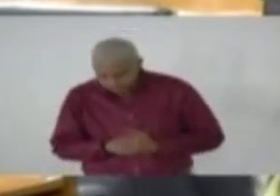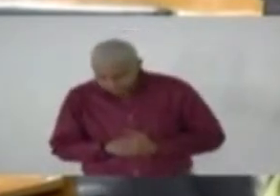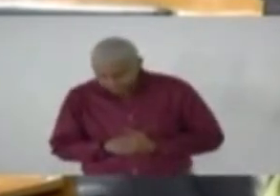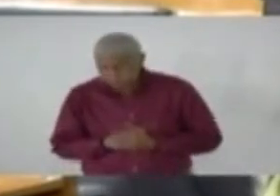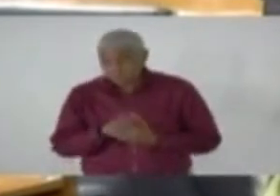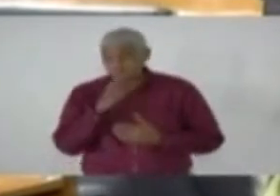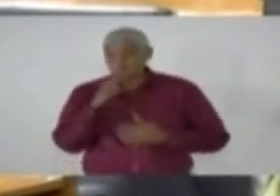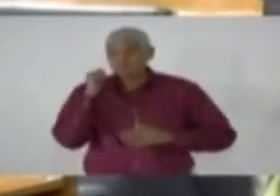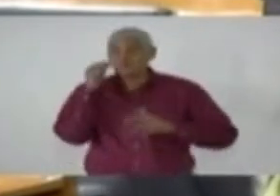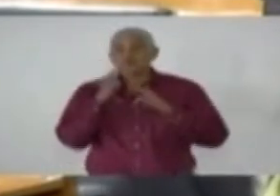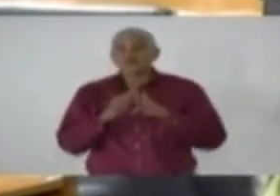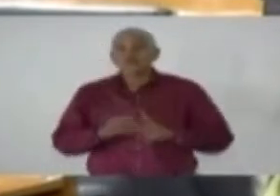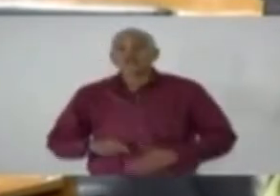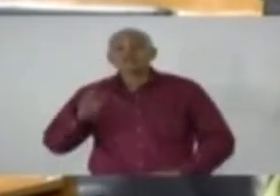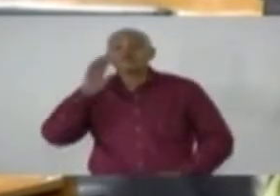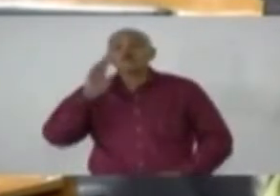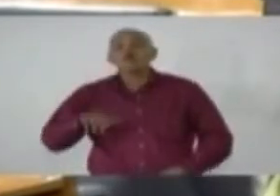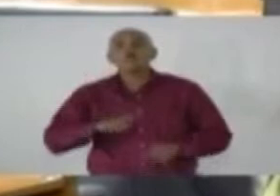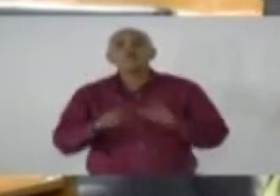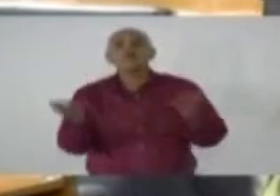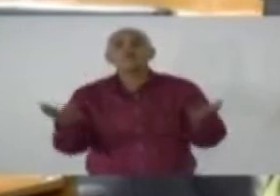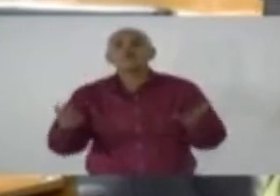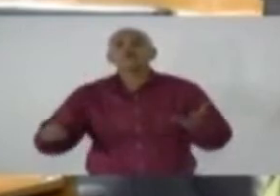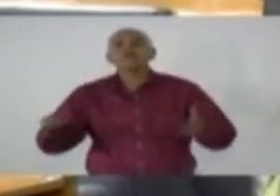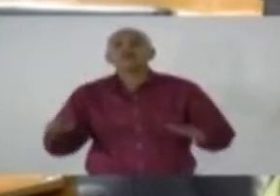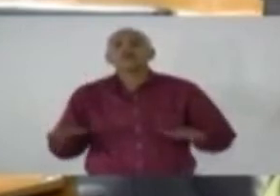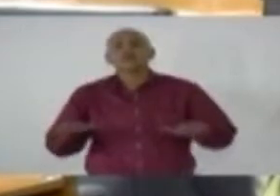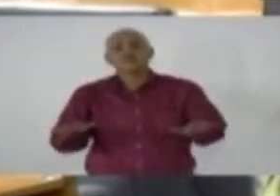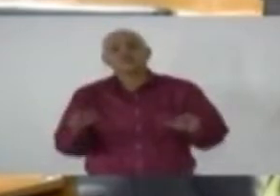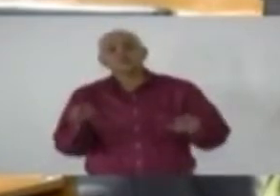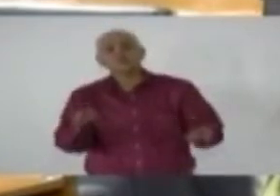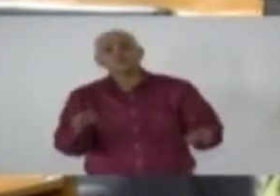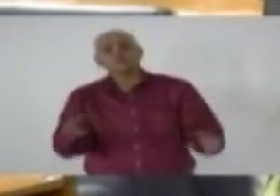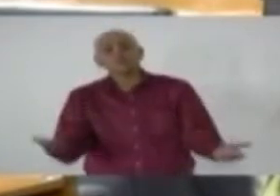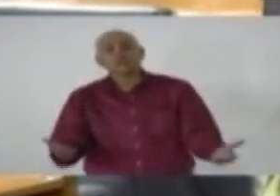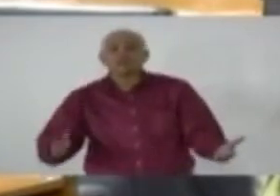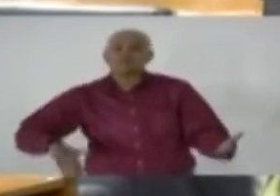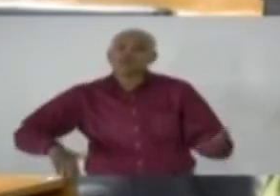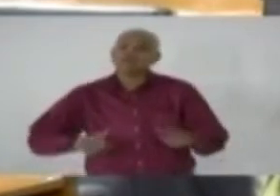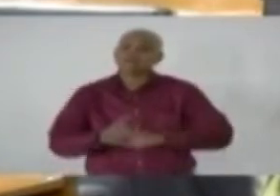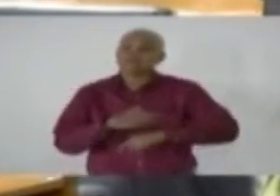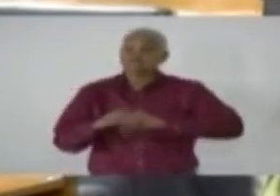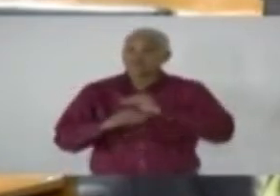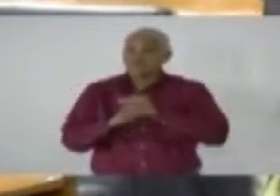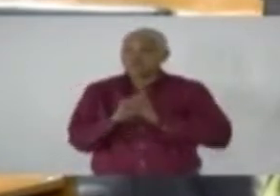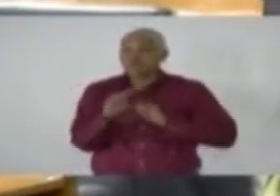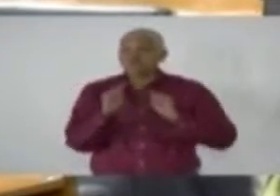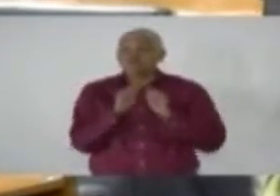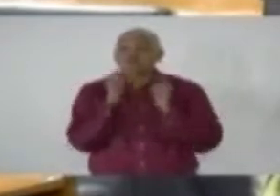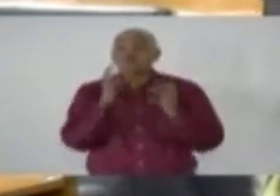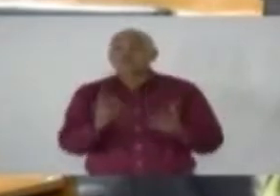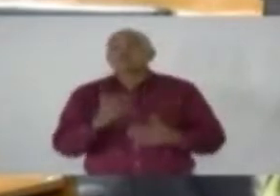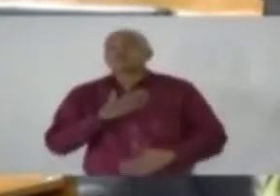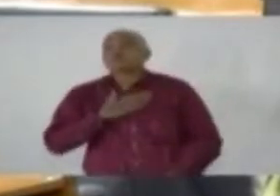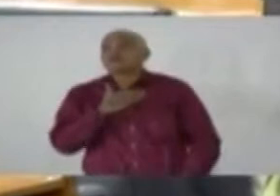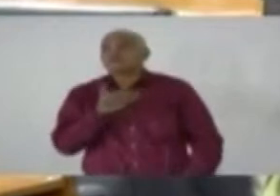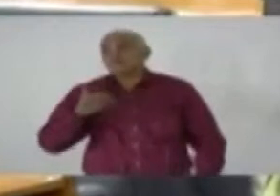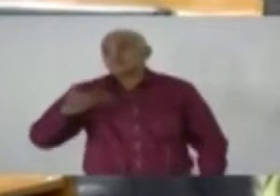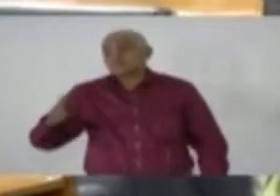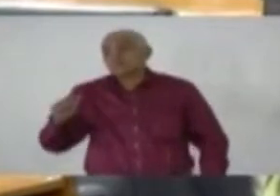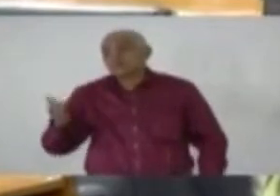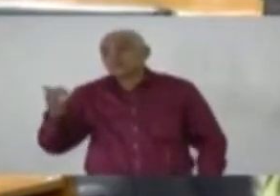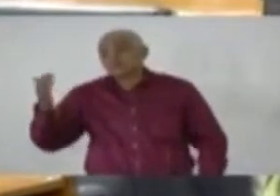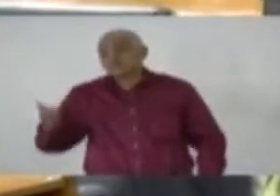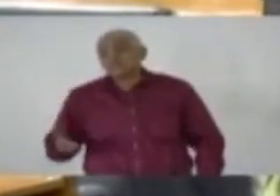Won't name them all, but what they do as well, Mr. President, is that when my colleagues on the other